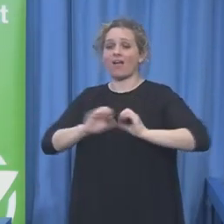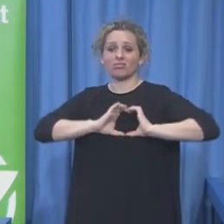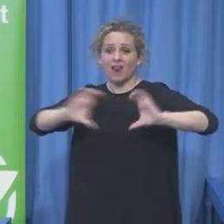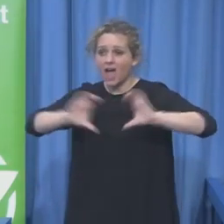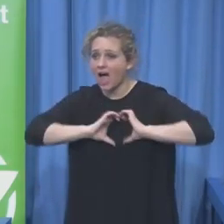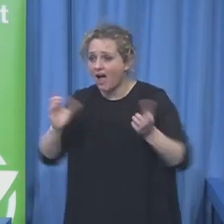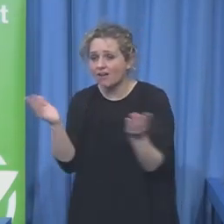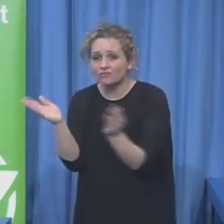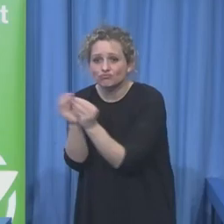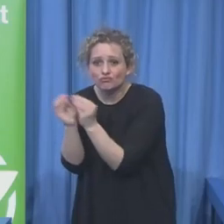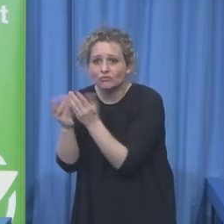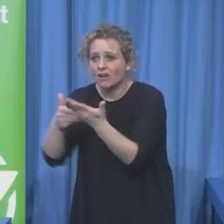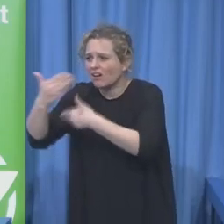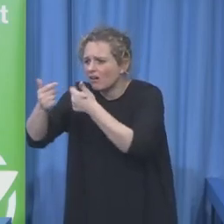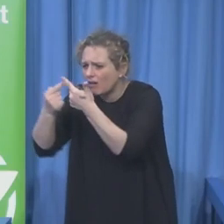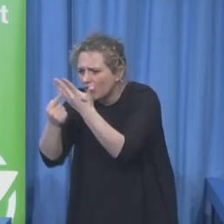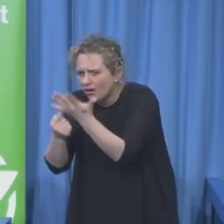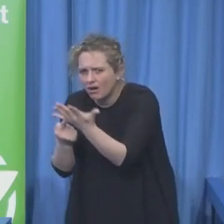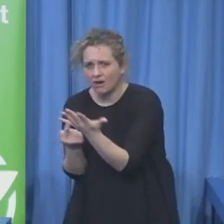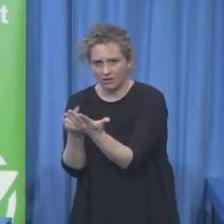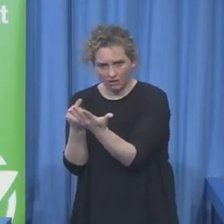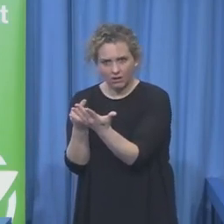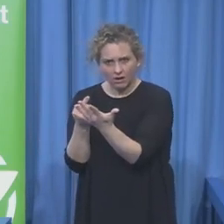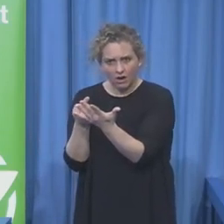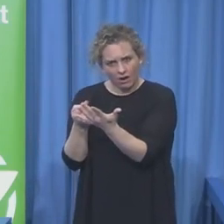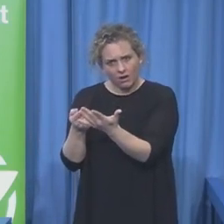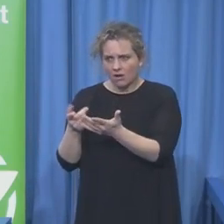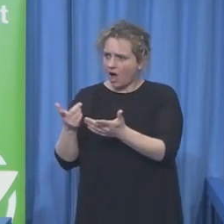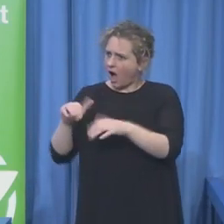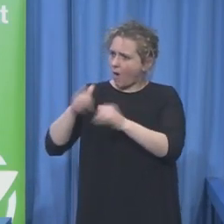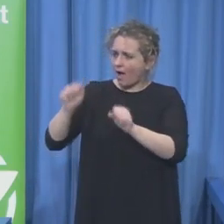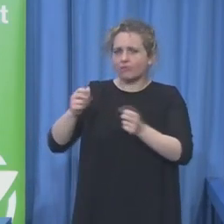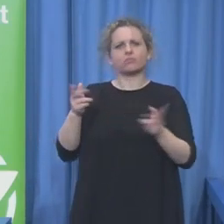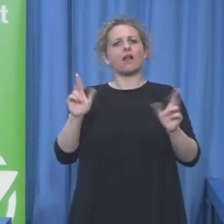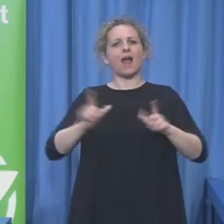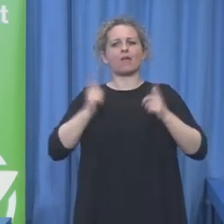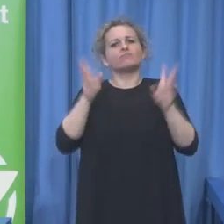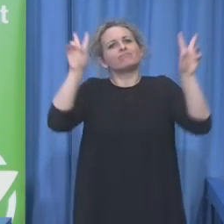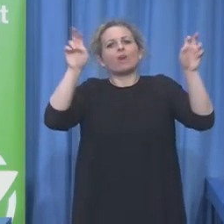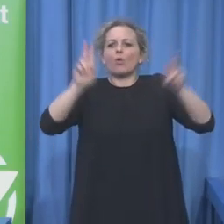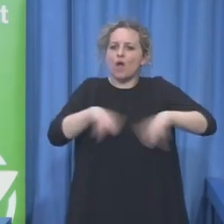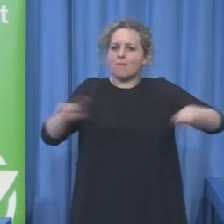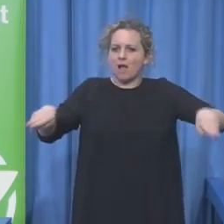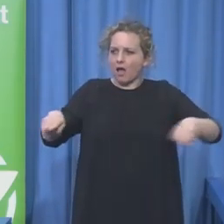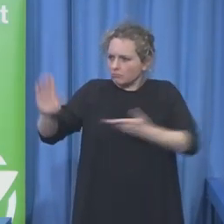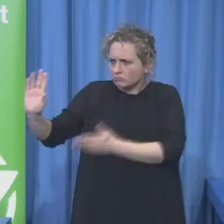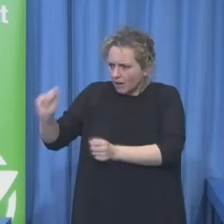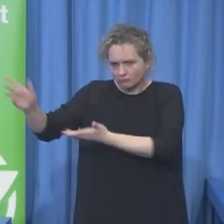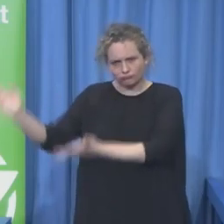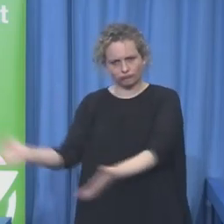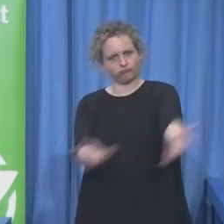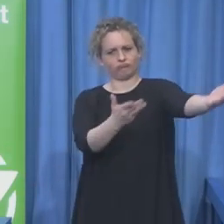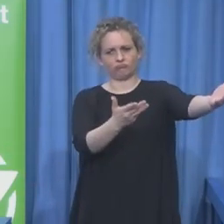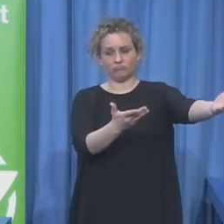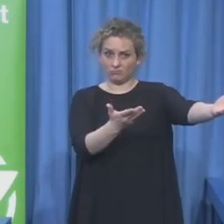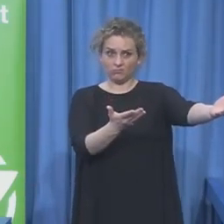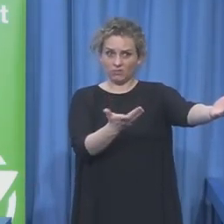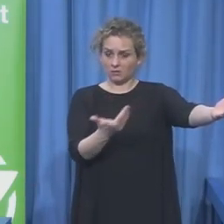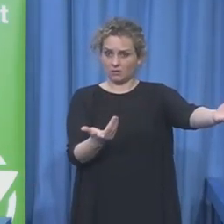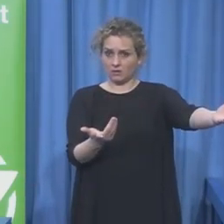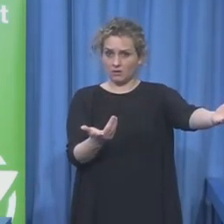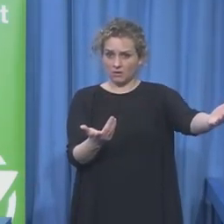All these make a difference. And I will give you a very specific example from our activity. When